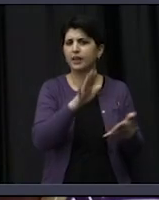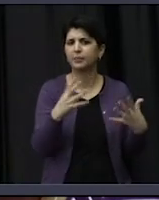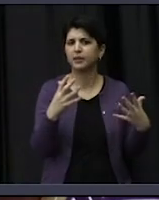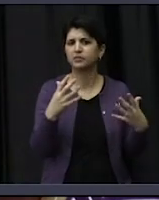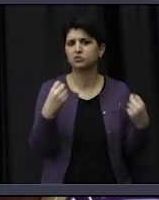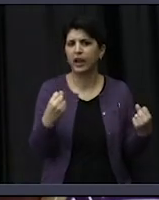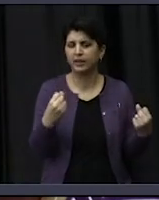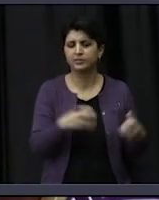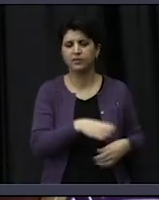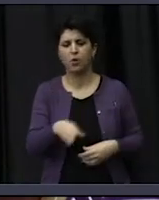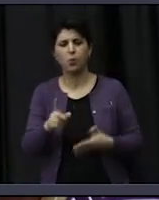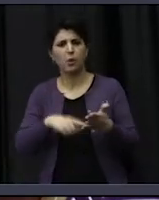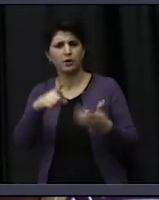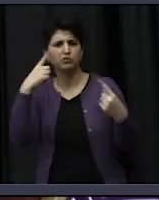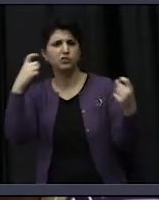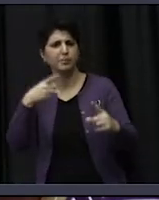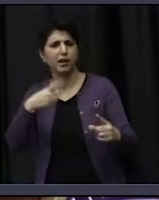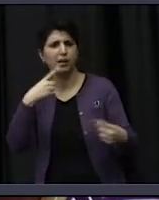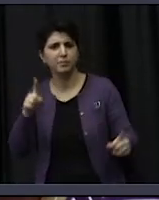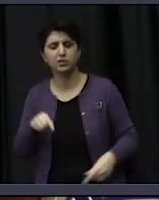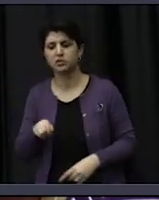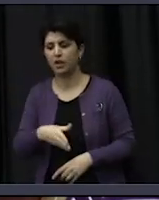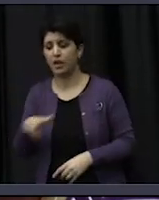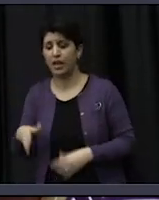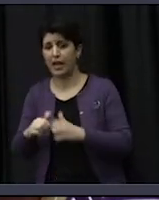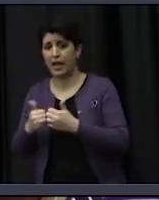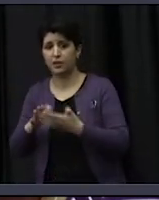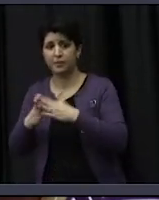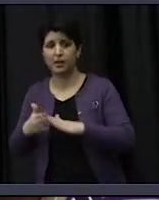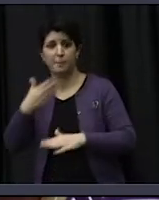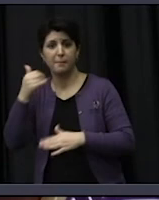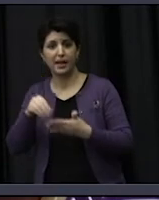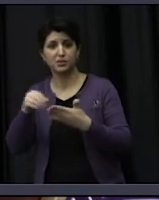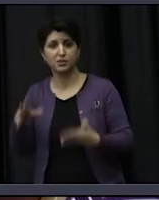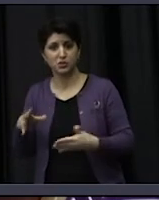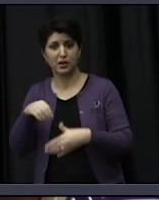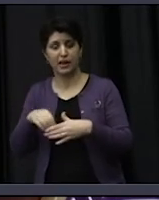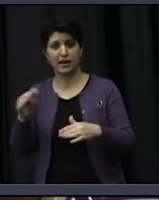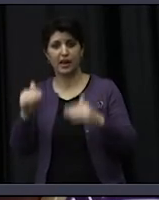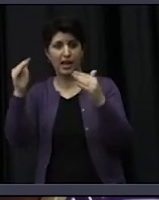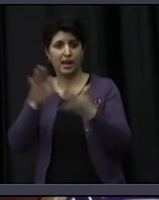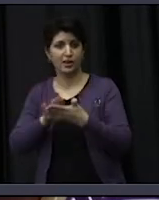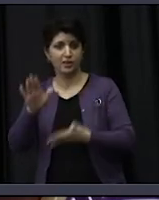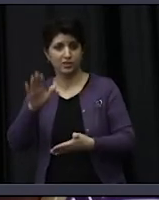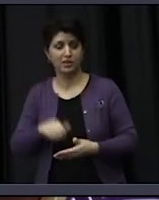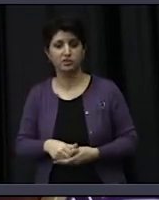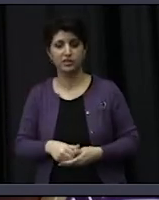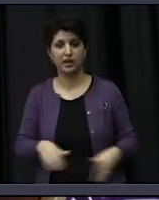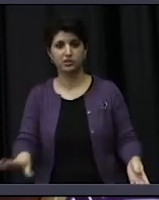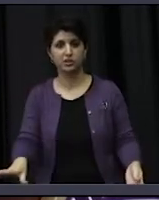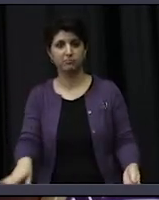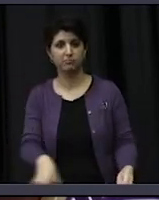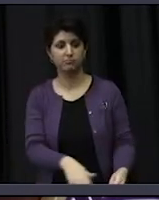And how to be the best student in higher education?" And she neatly put them in her top drawer of her desk without